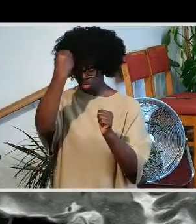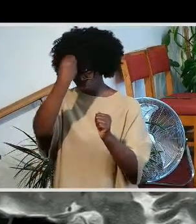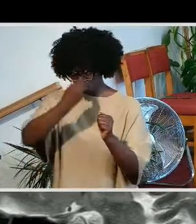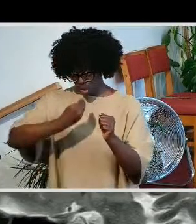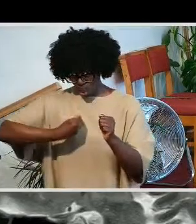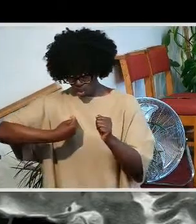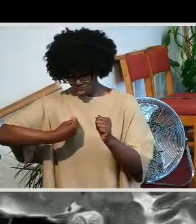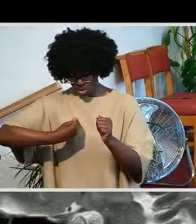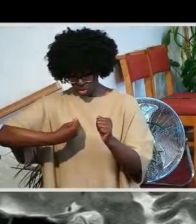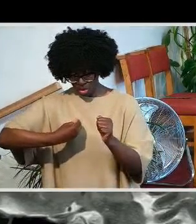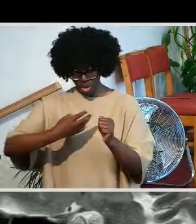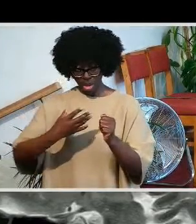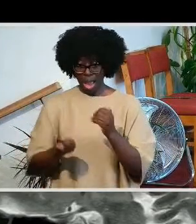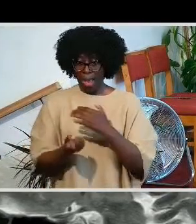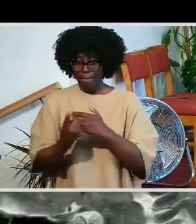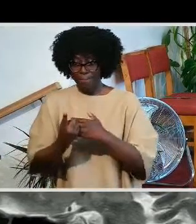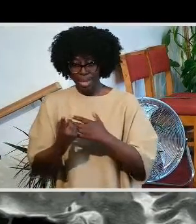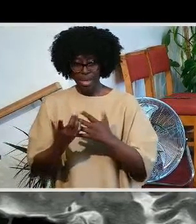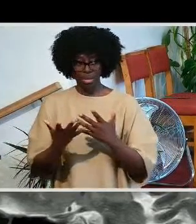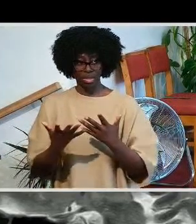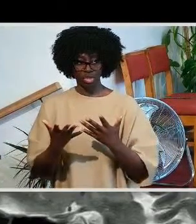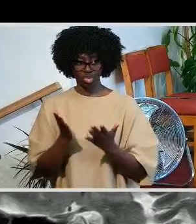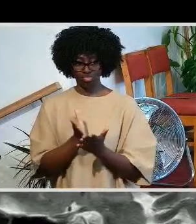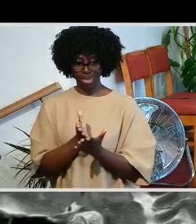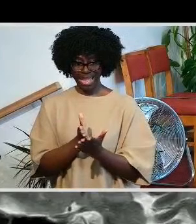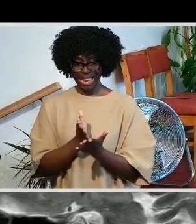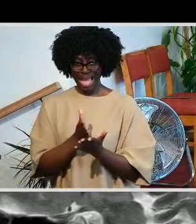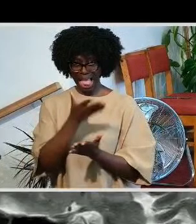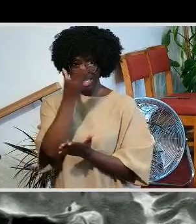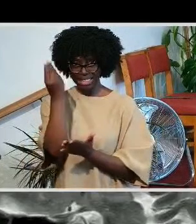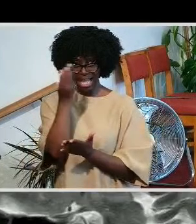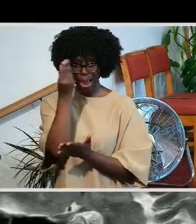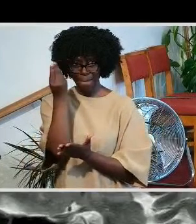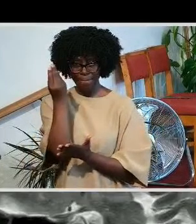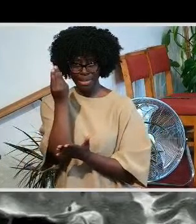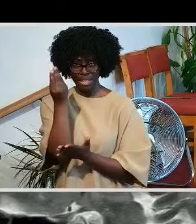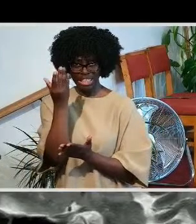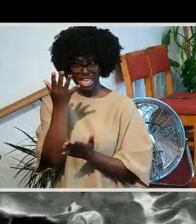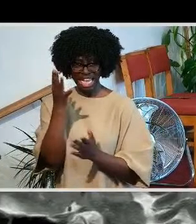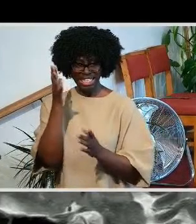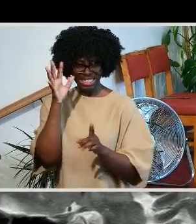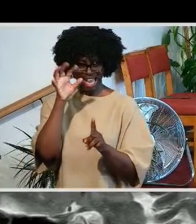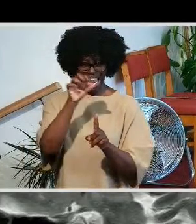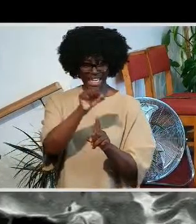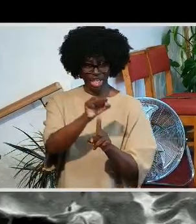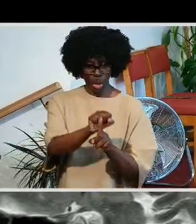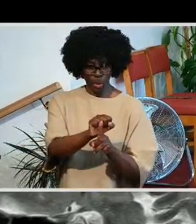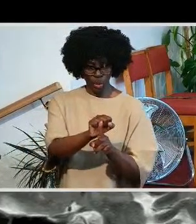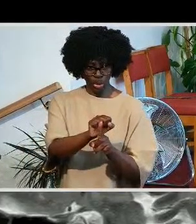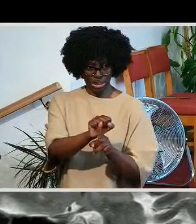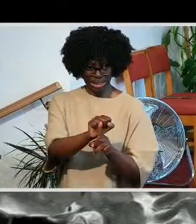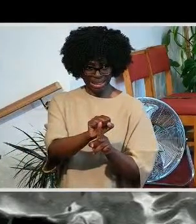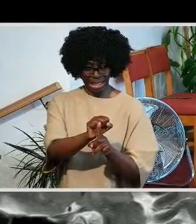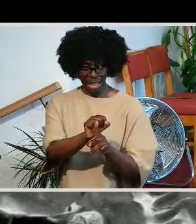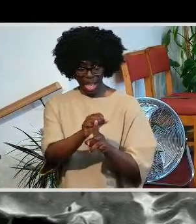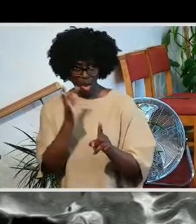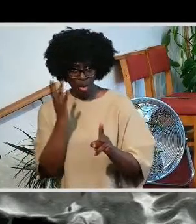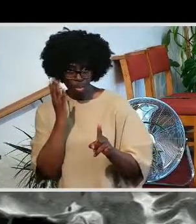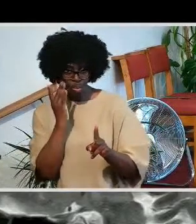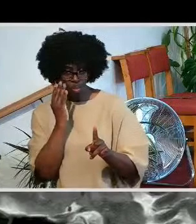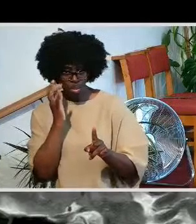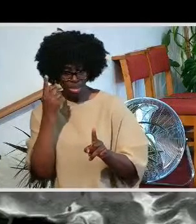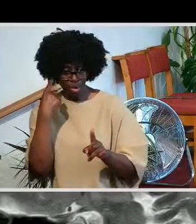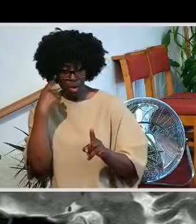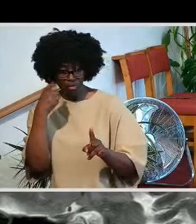of the brain. So Alzheimer's is what we usually call a diagnosis of exclusion. So exclude all the other things, and if everything else